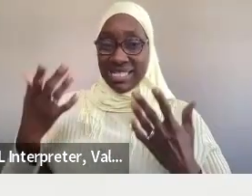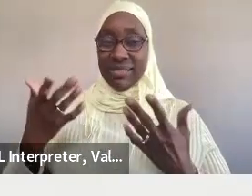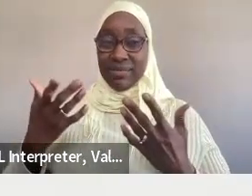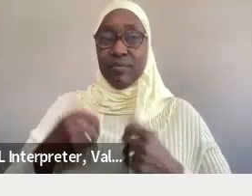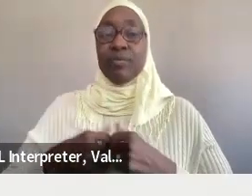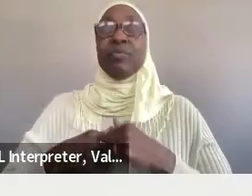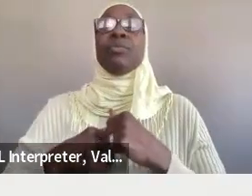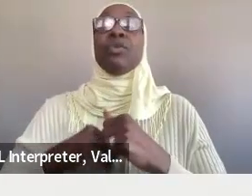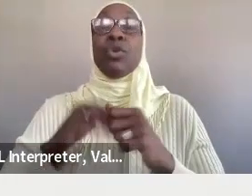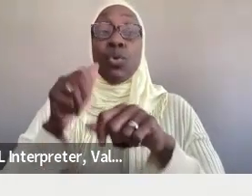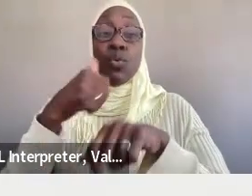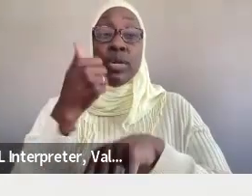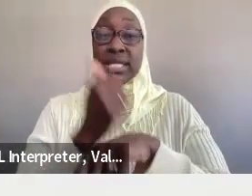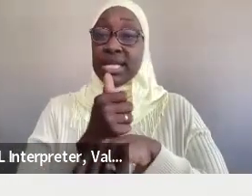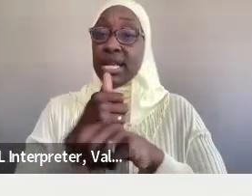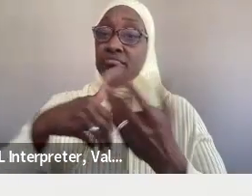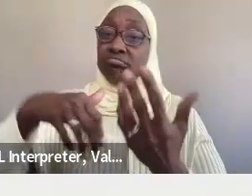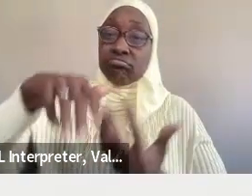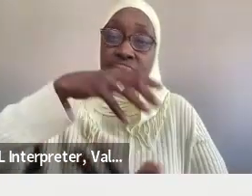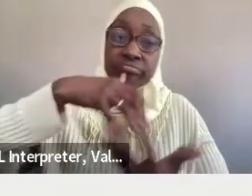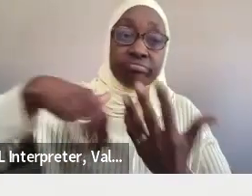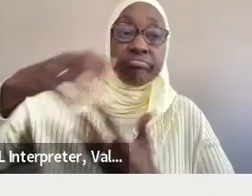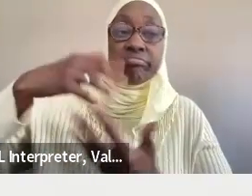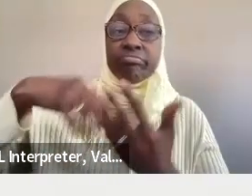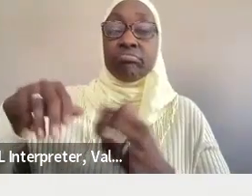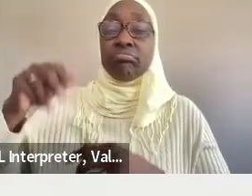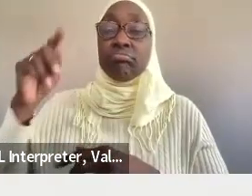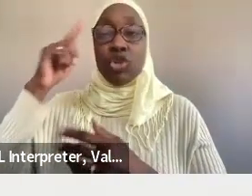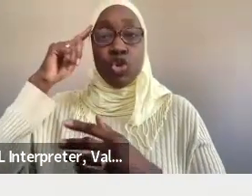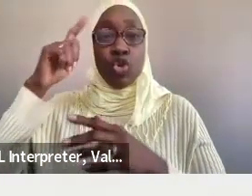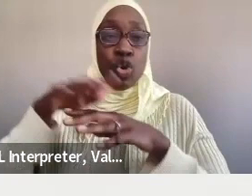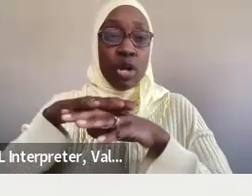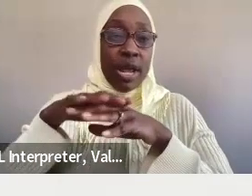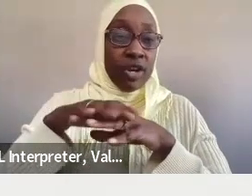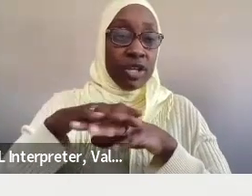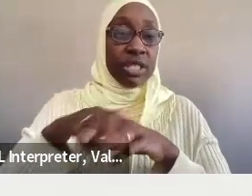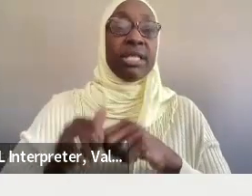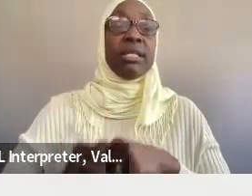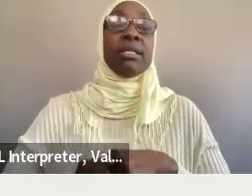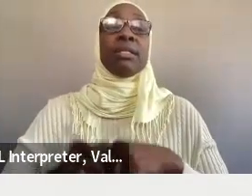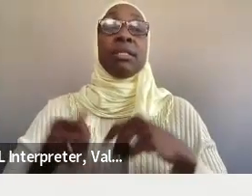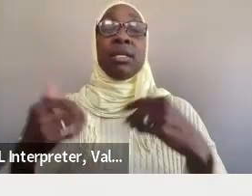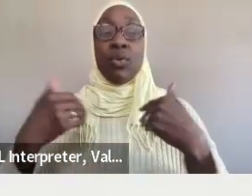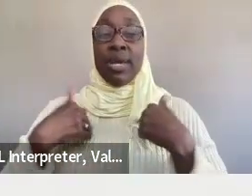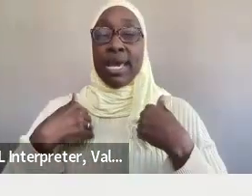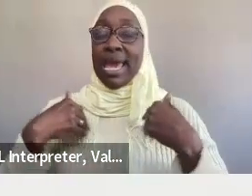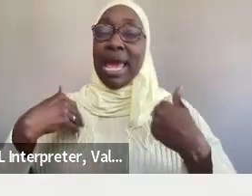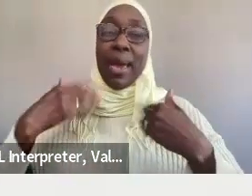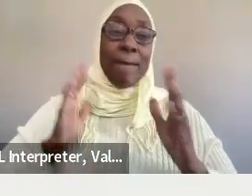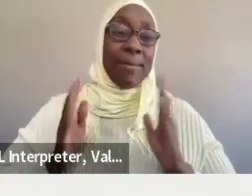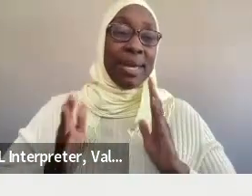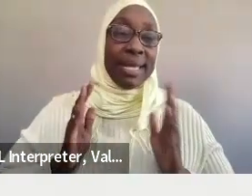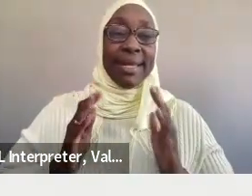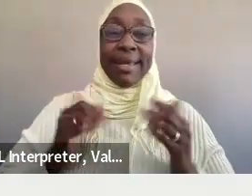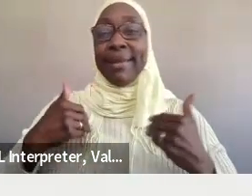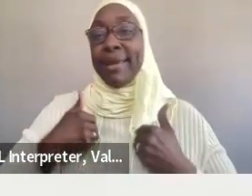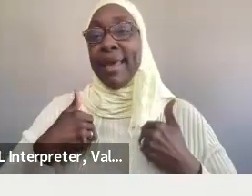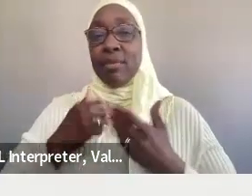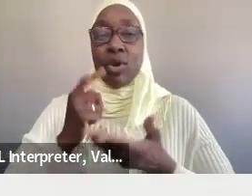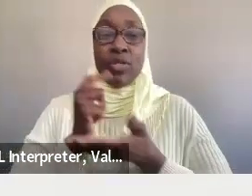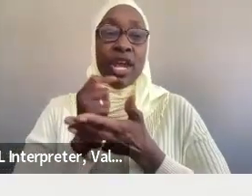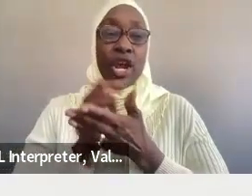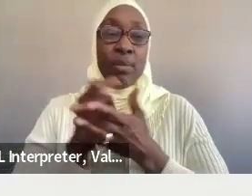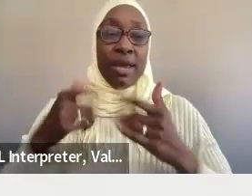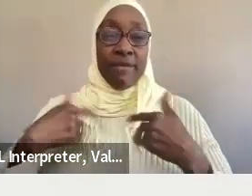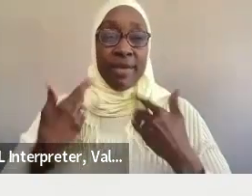mixers. We had a picnic and animal therapy event. We've had over the garden wall cozy fall screenings. And we're also